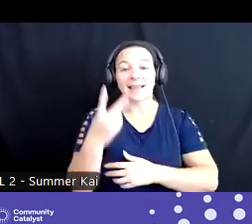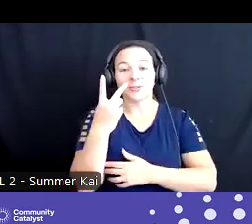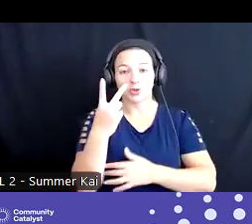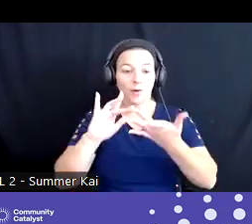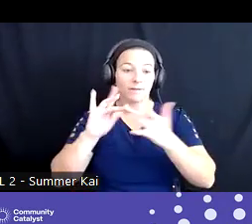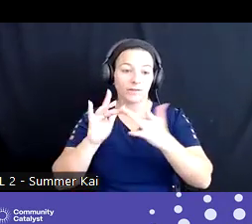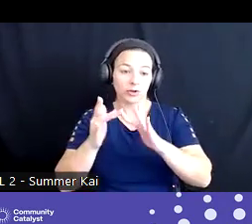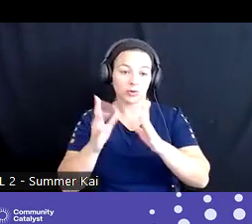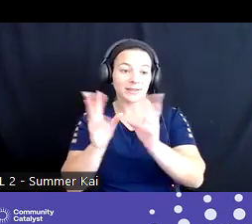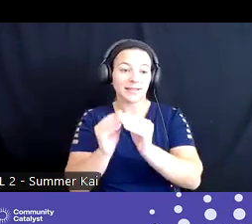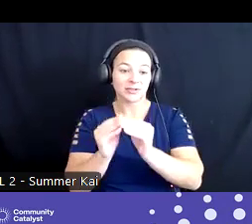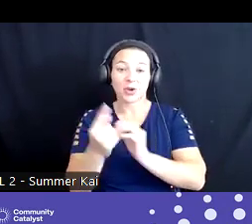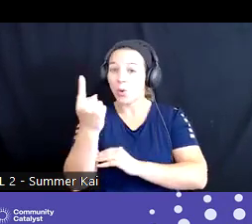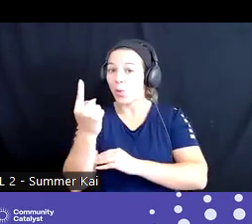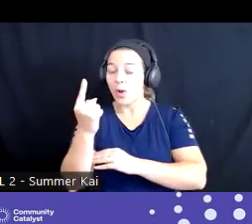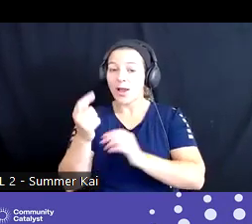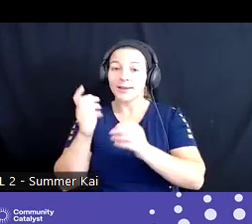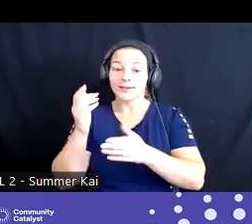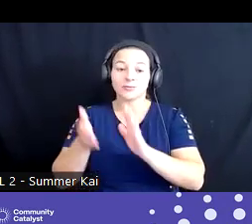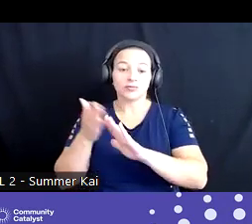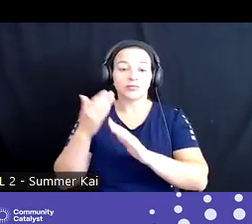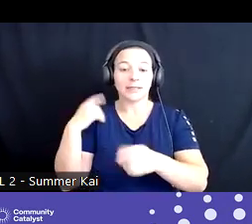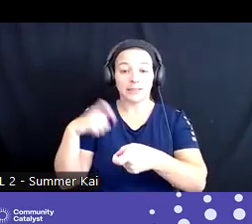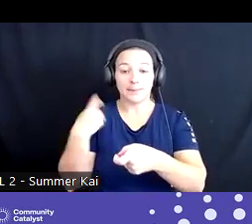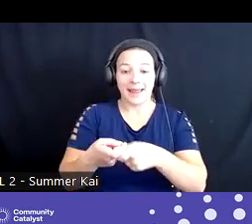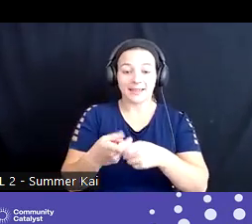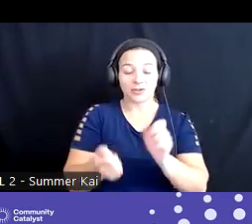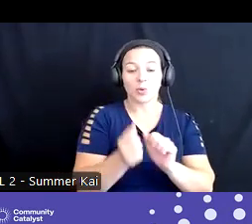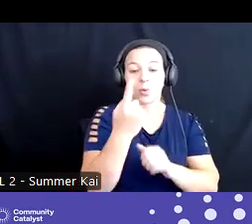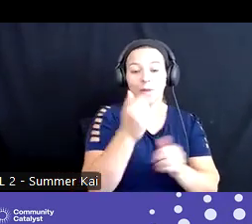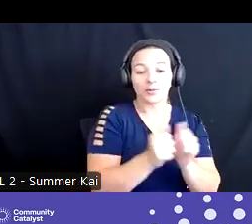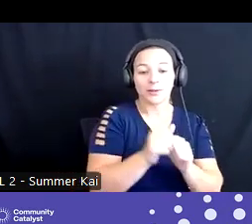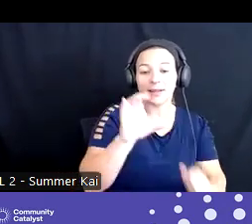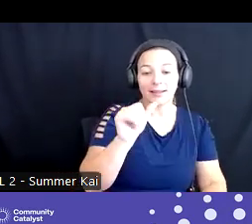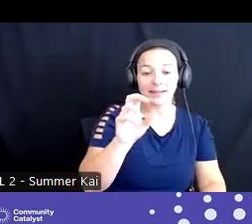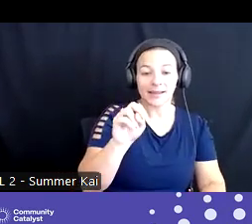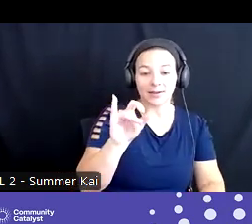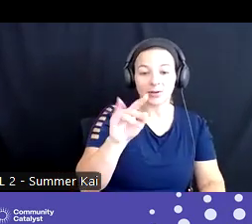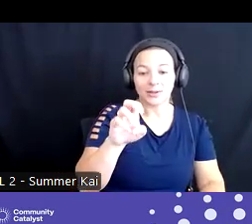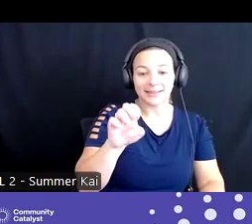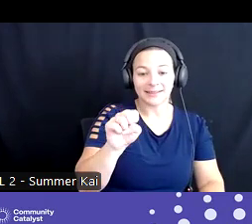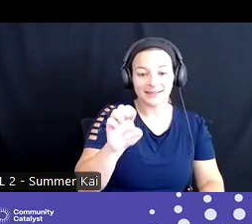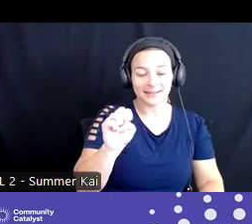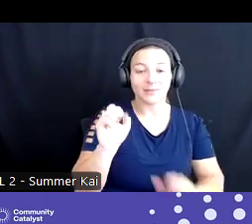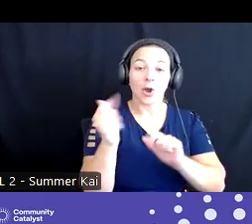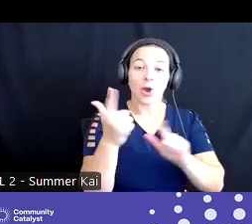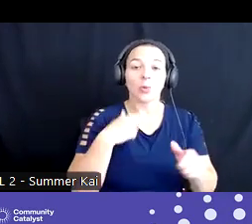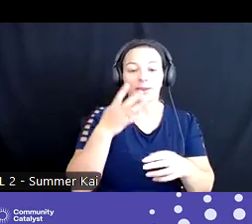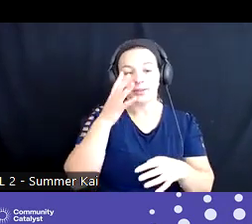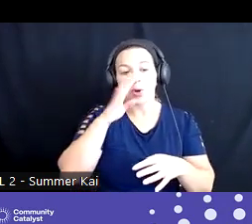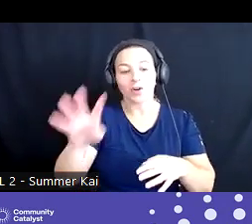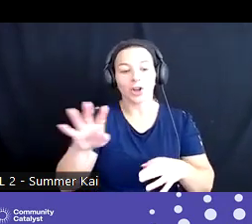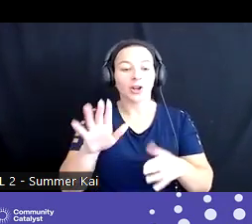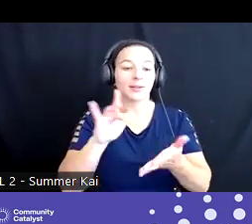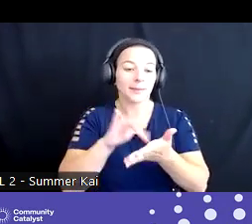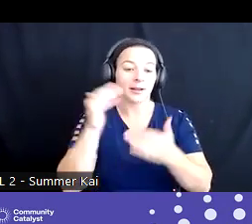sessions, 1 in Spanish and 1 in Cantonese, each with overlooked middle adults. We also conducted a virtual session